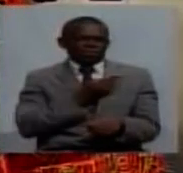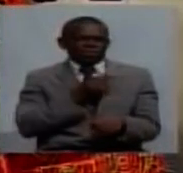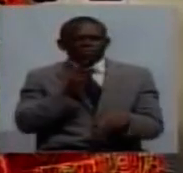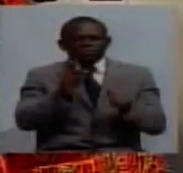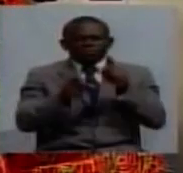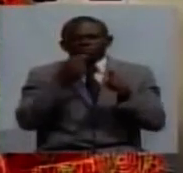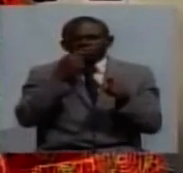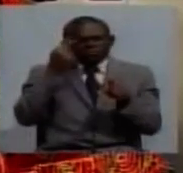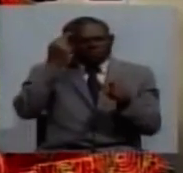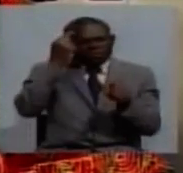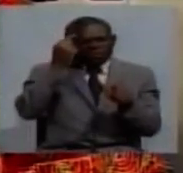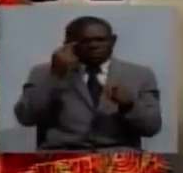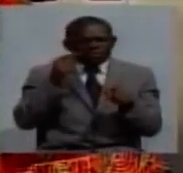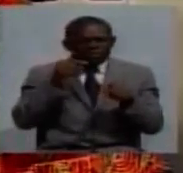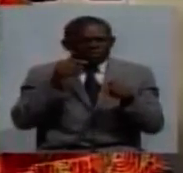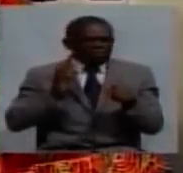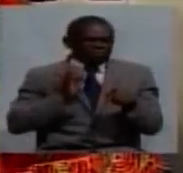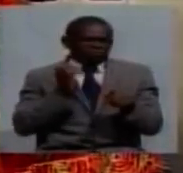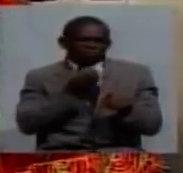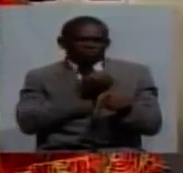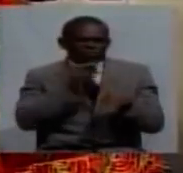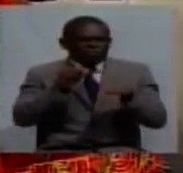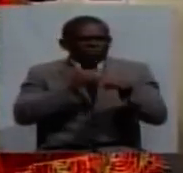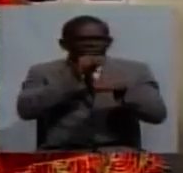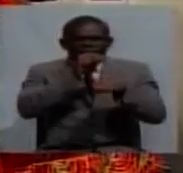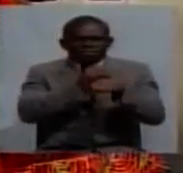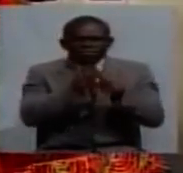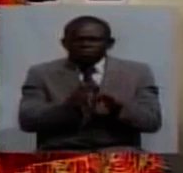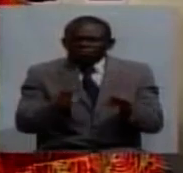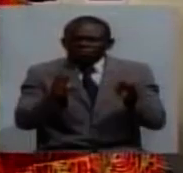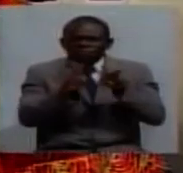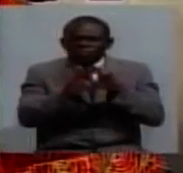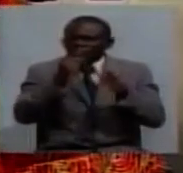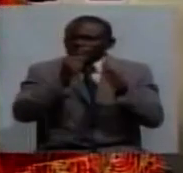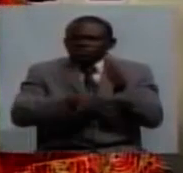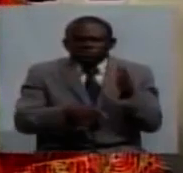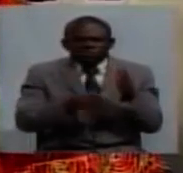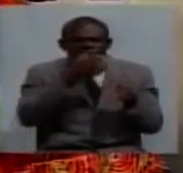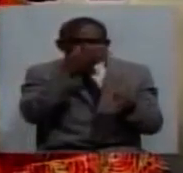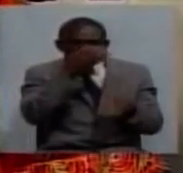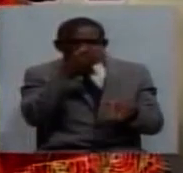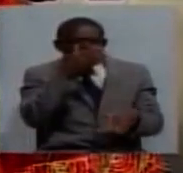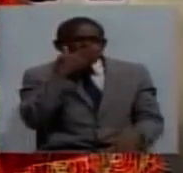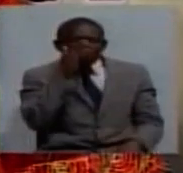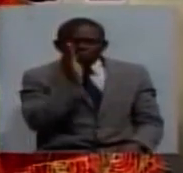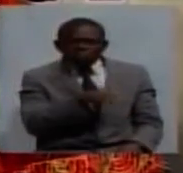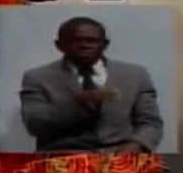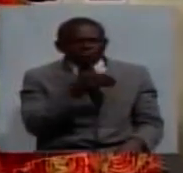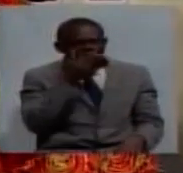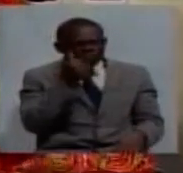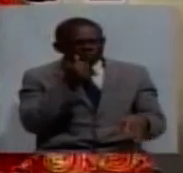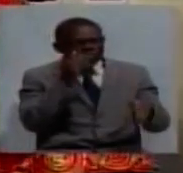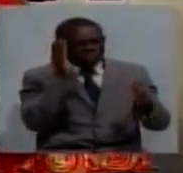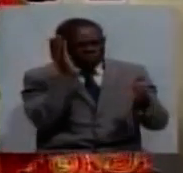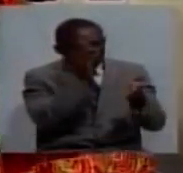as a country? And so if we are reading off corruption, then we must have things that we are good at and replacing it with.